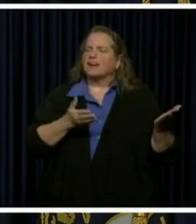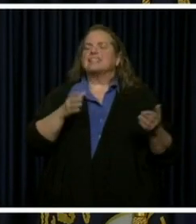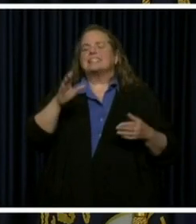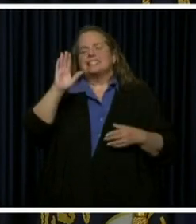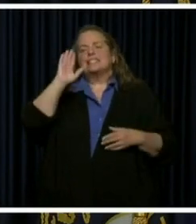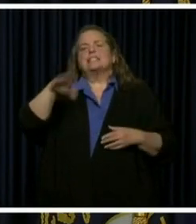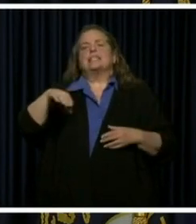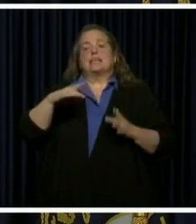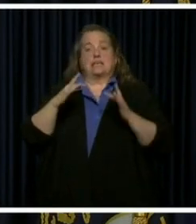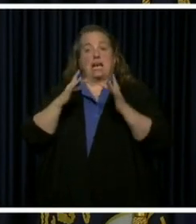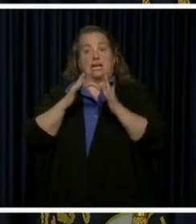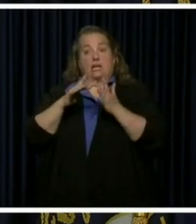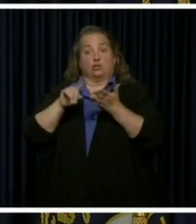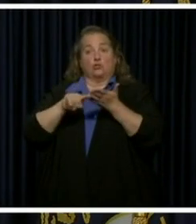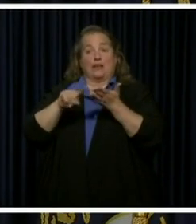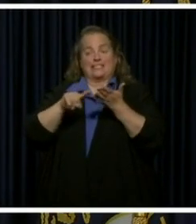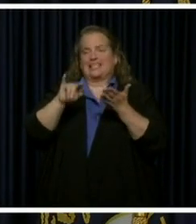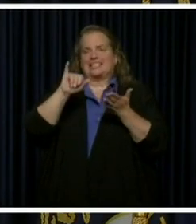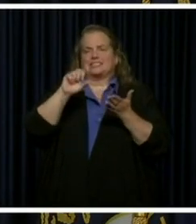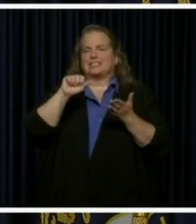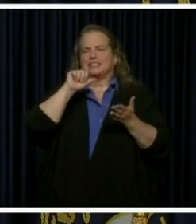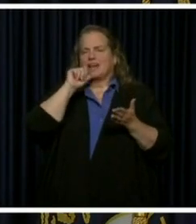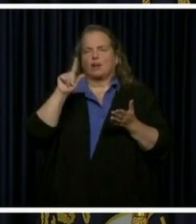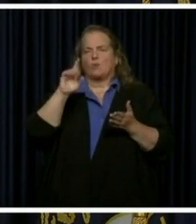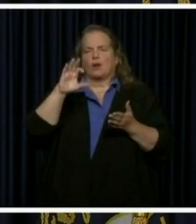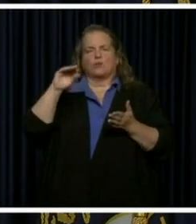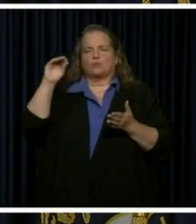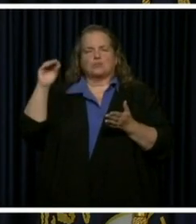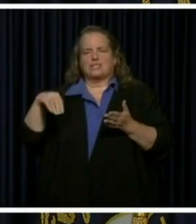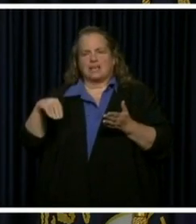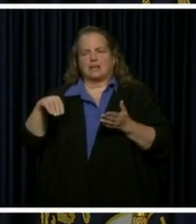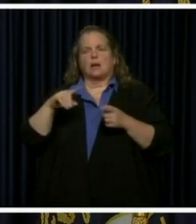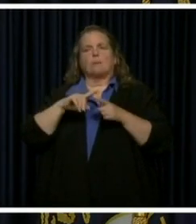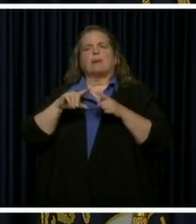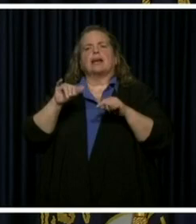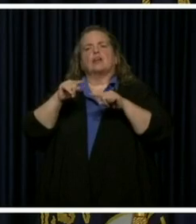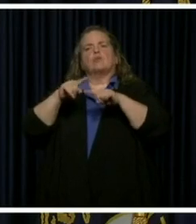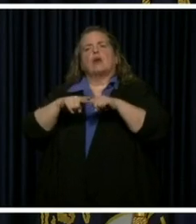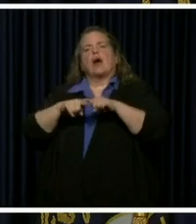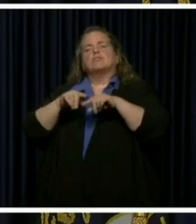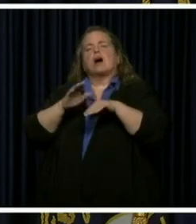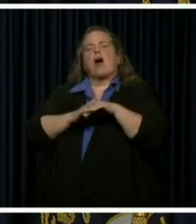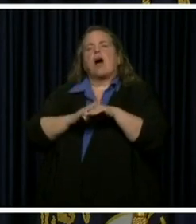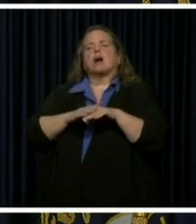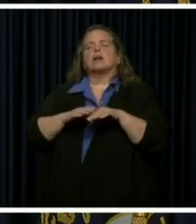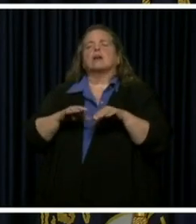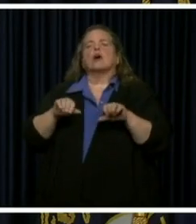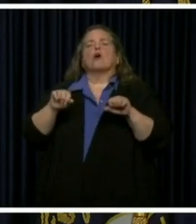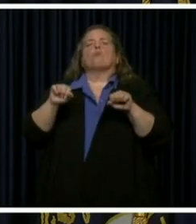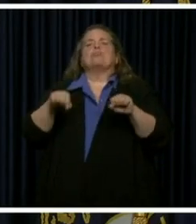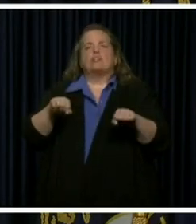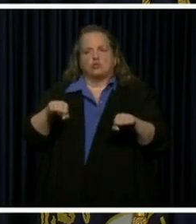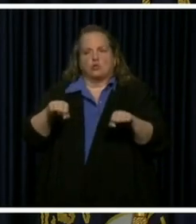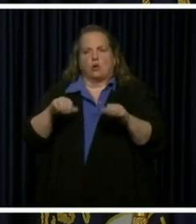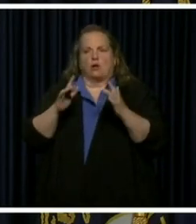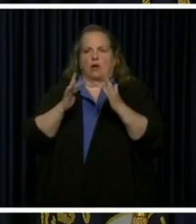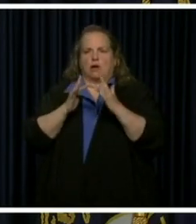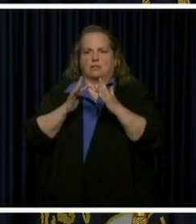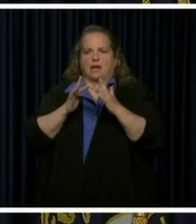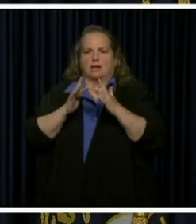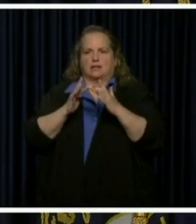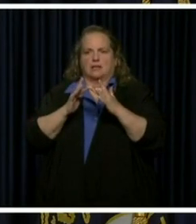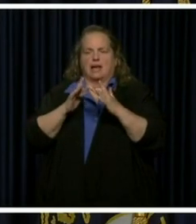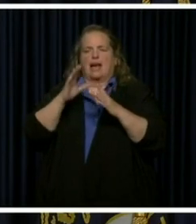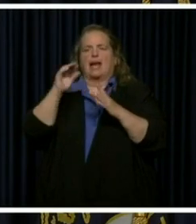how close that you have been and what type of contact you had with the person who's tested positive, and duration of